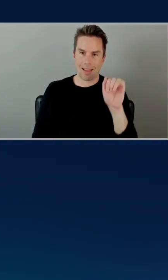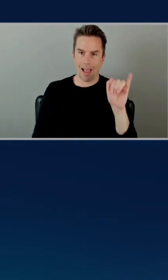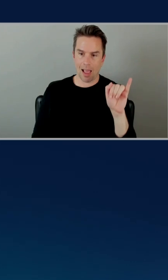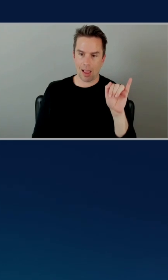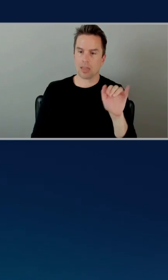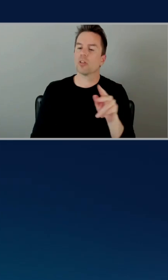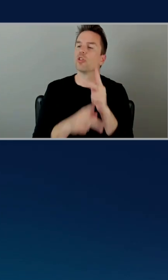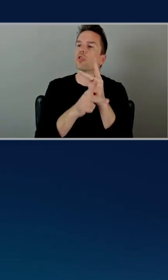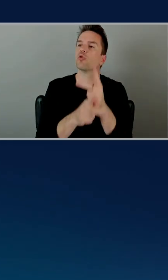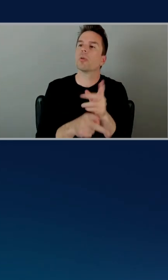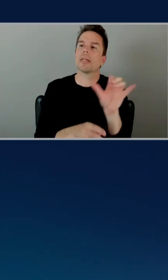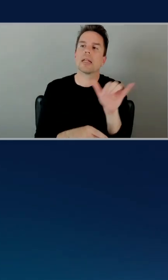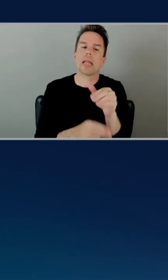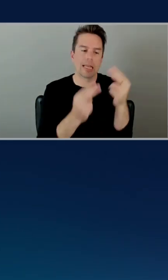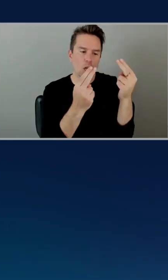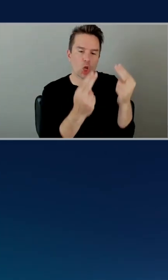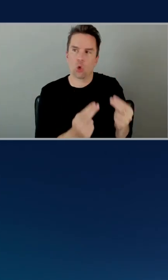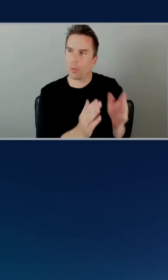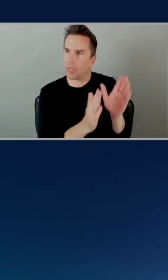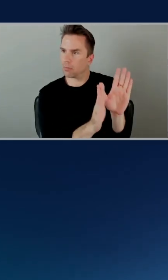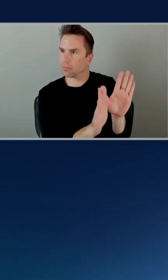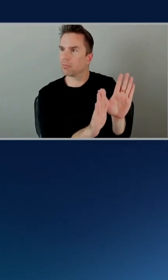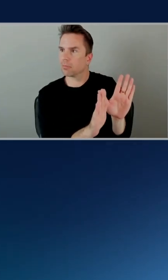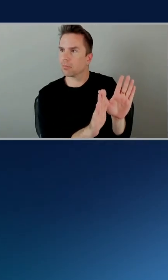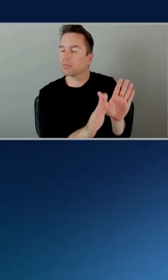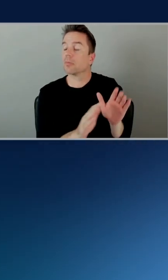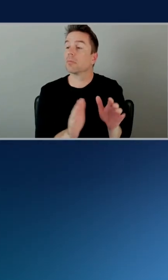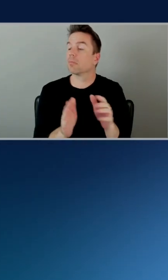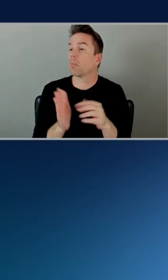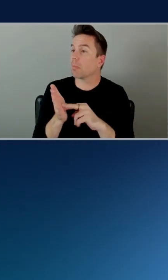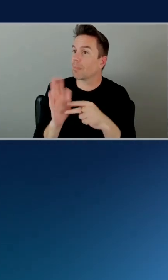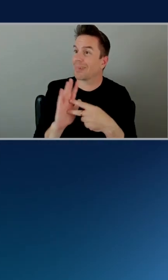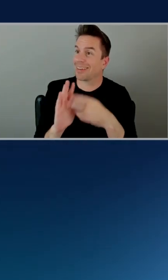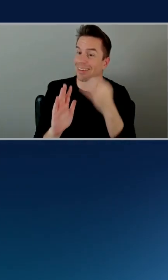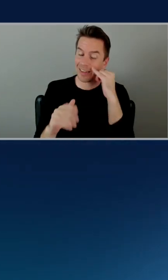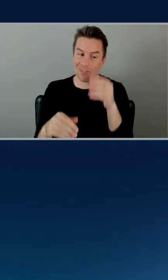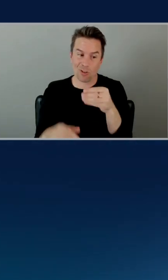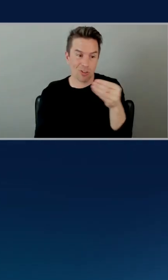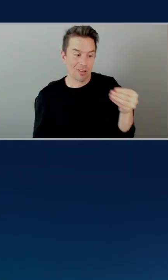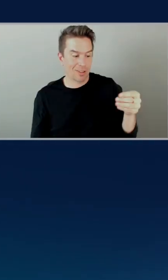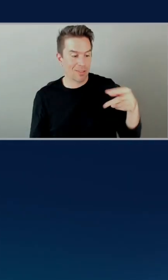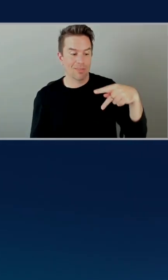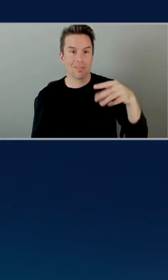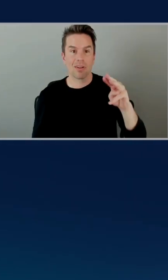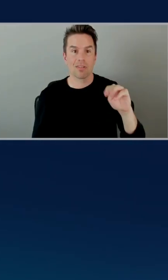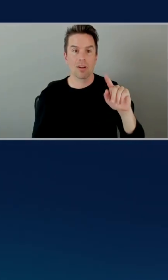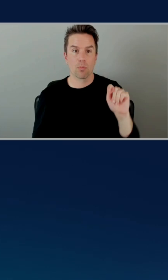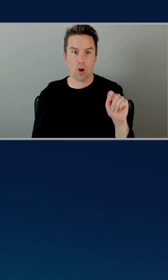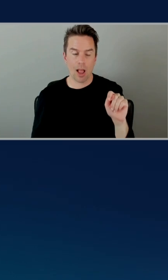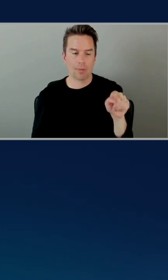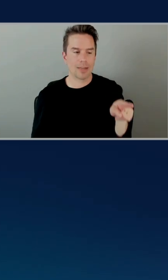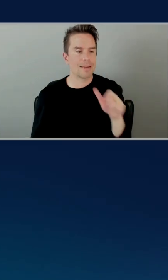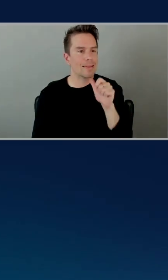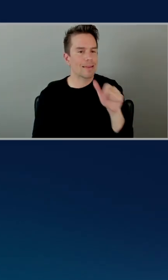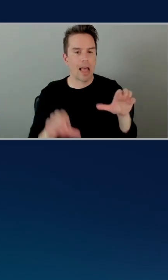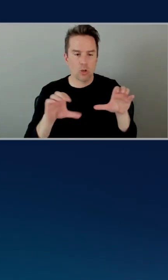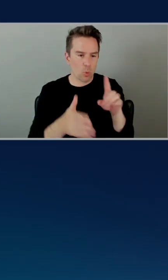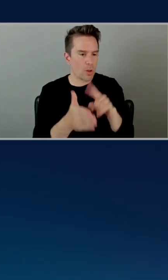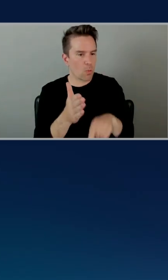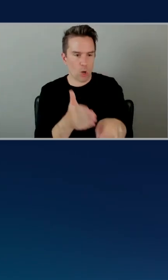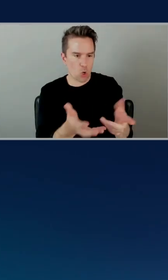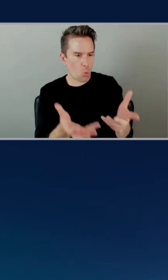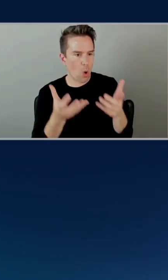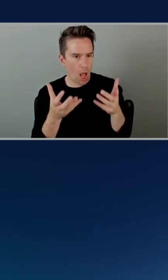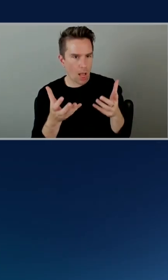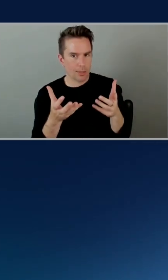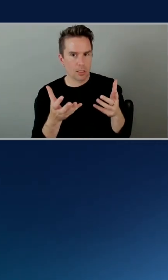another human. In other words, if you're giving it a prompt and it's not doing what you want it to do, maybe show